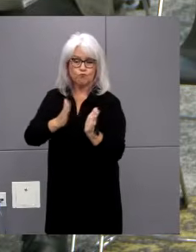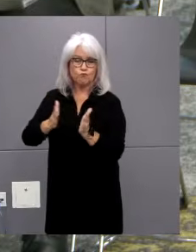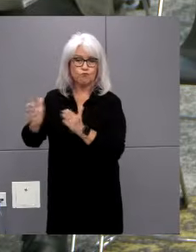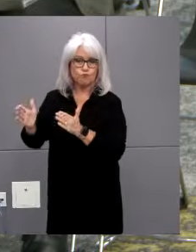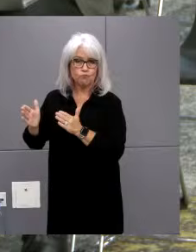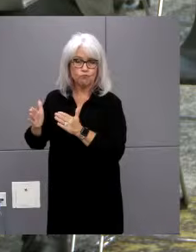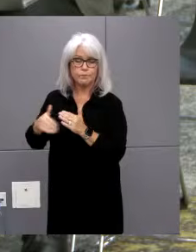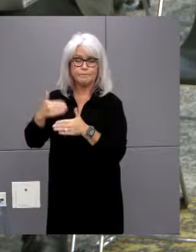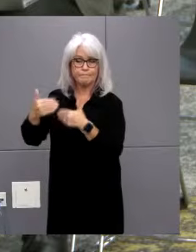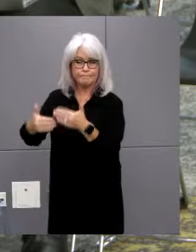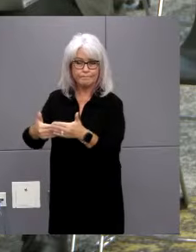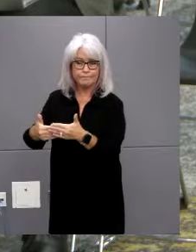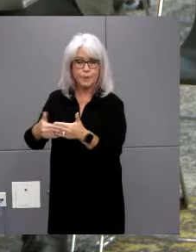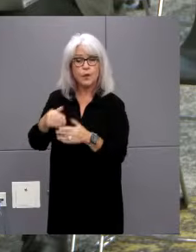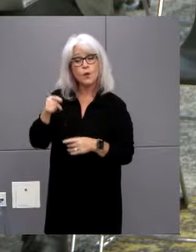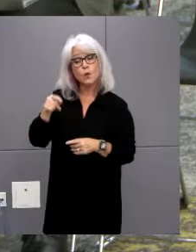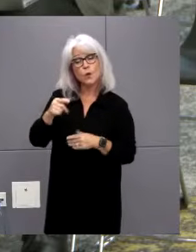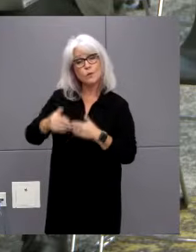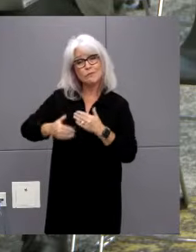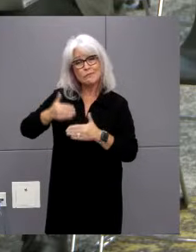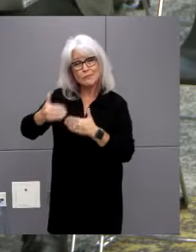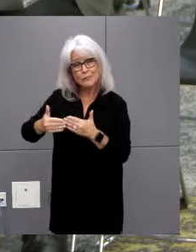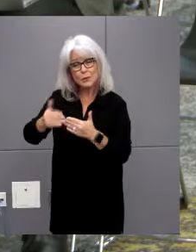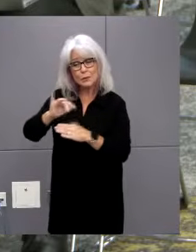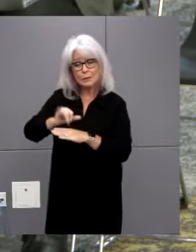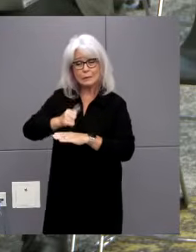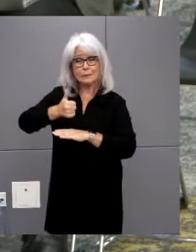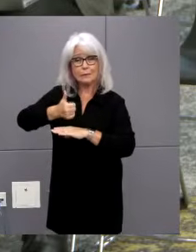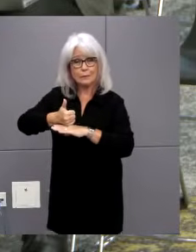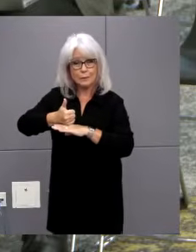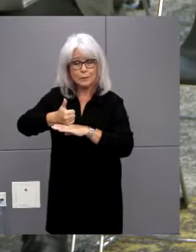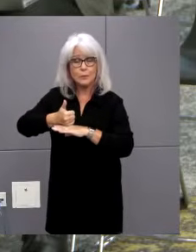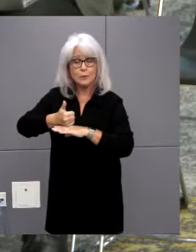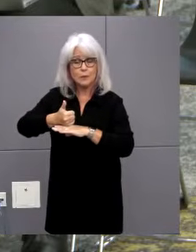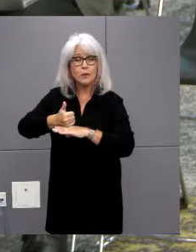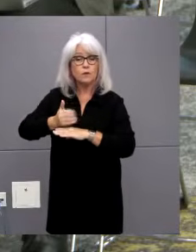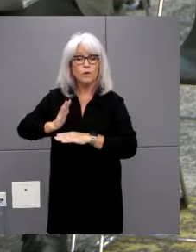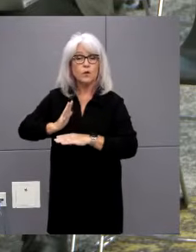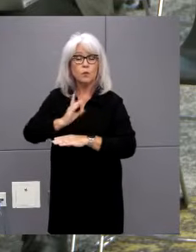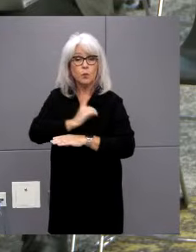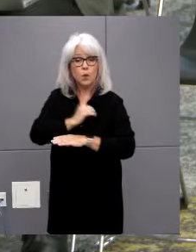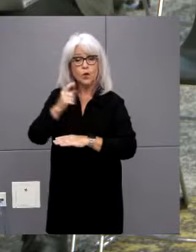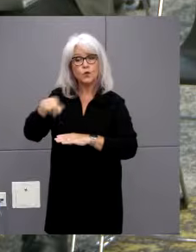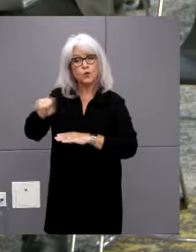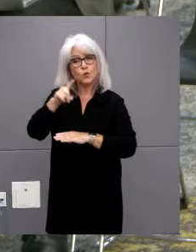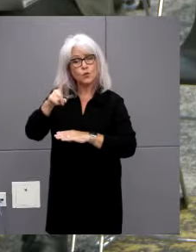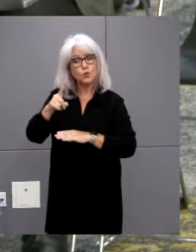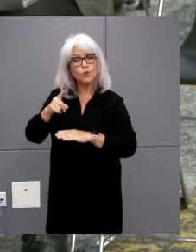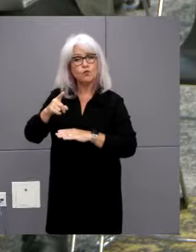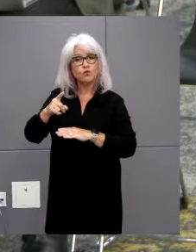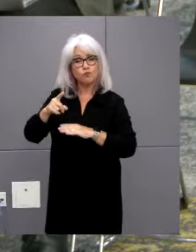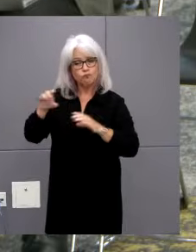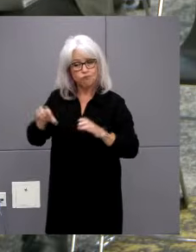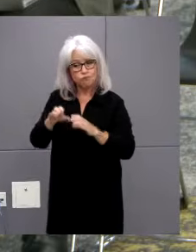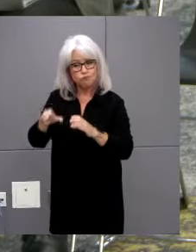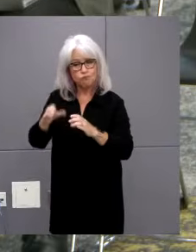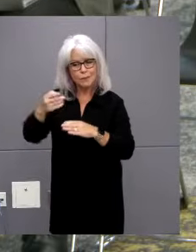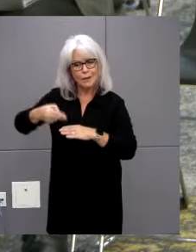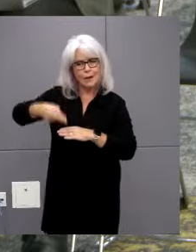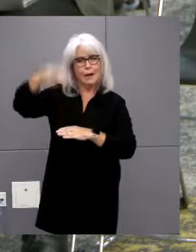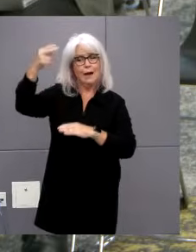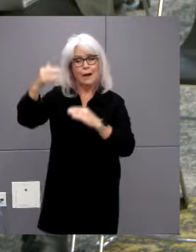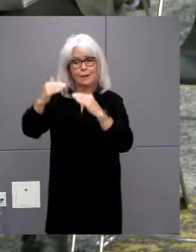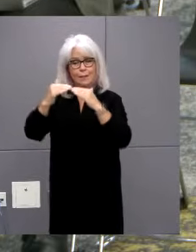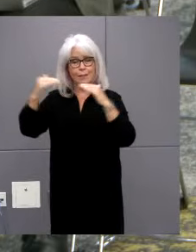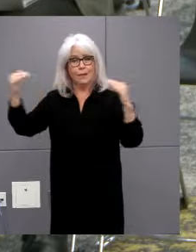Those procedures were designed for boards that operate with a high level of trust